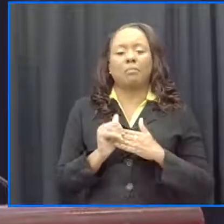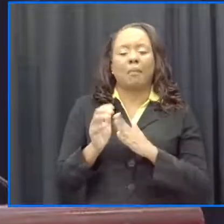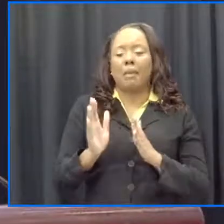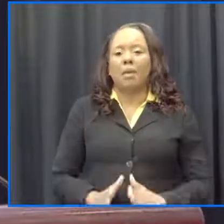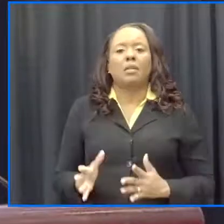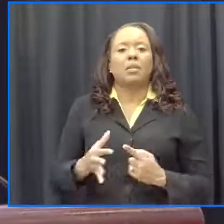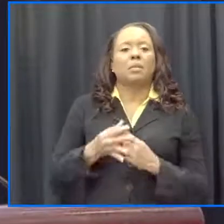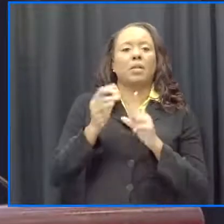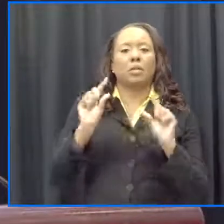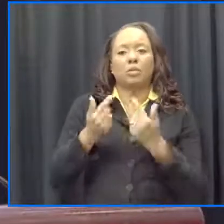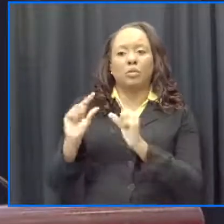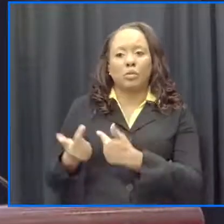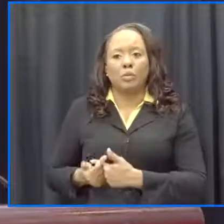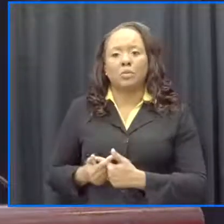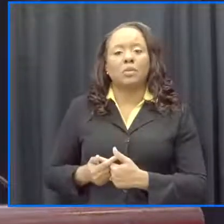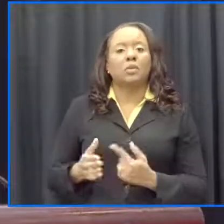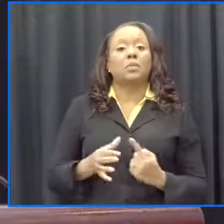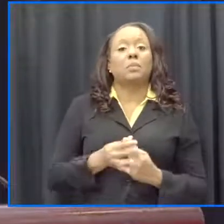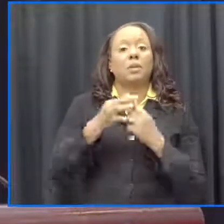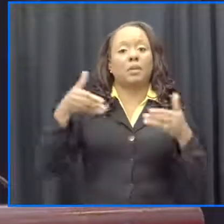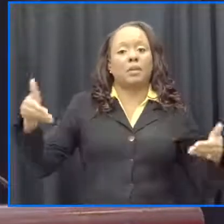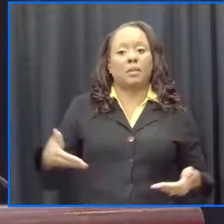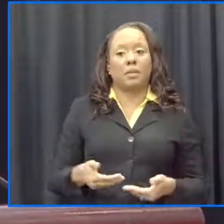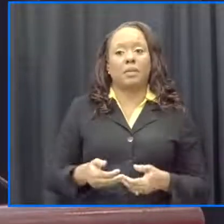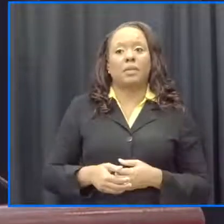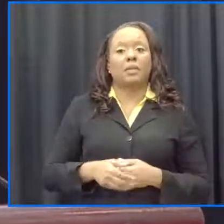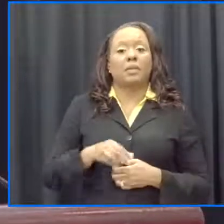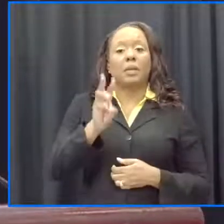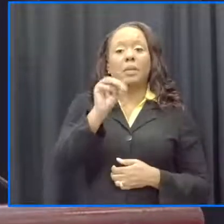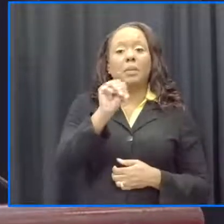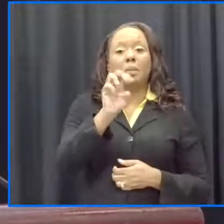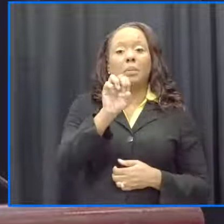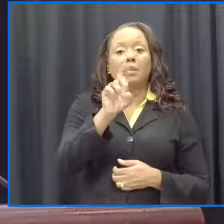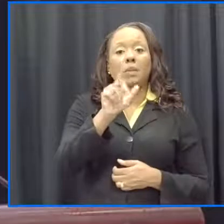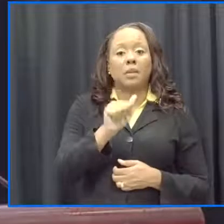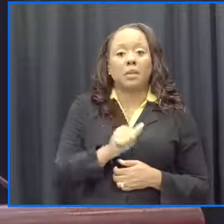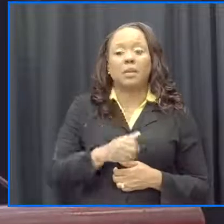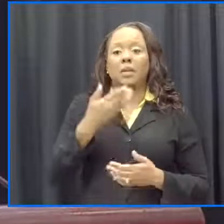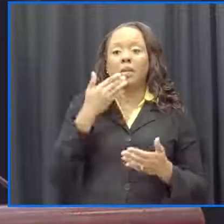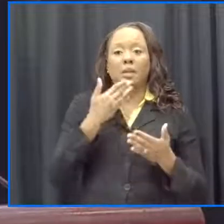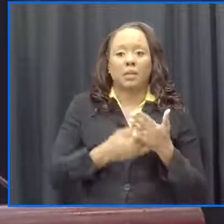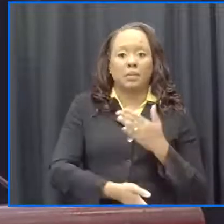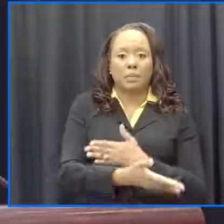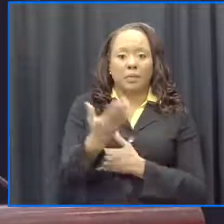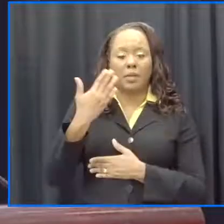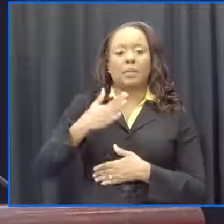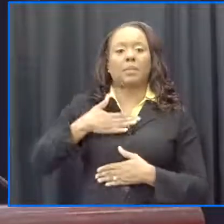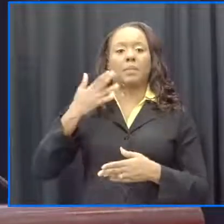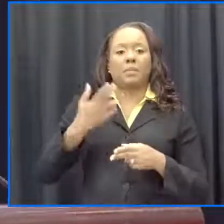invited guests, members of the media, ladies and gentlemen. Good morning.